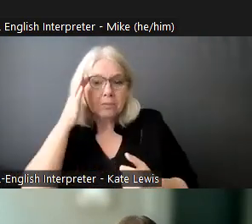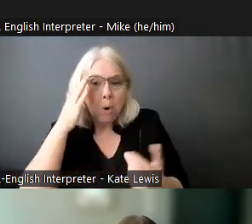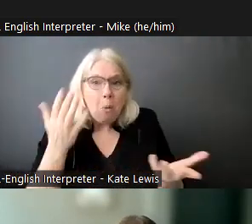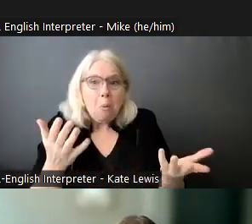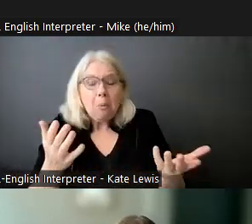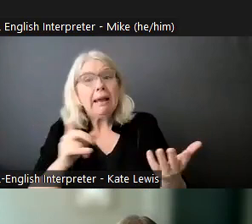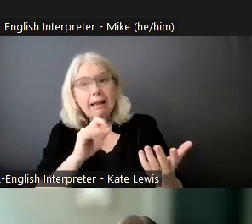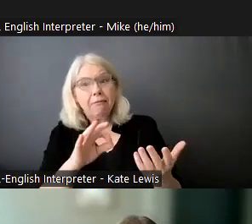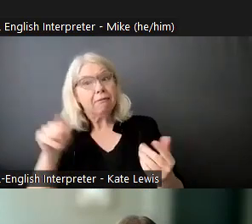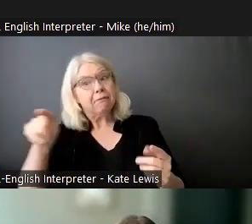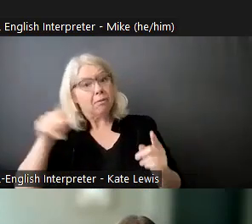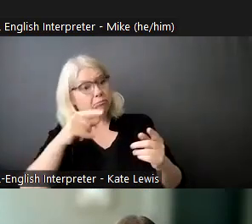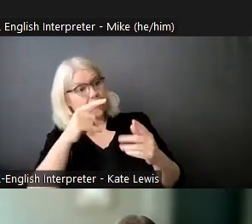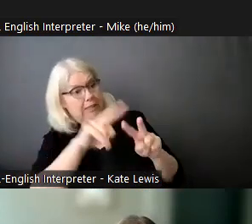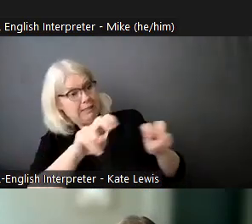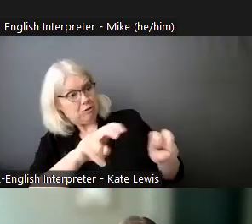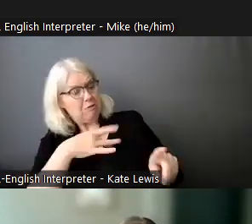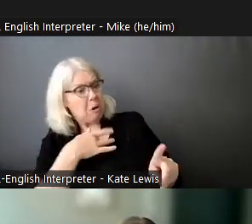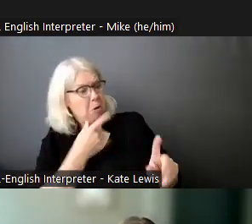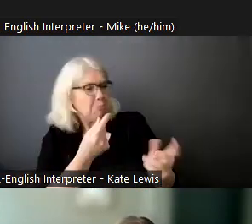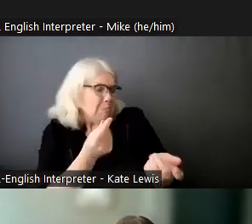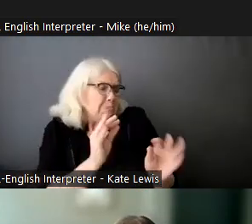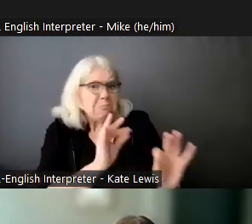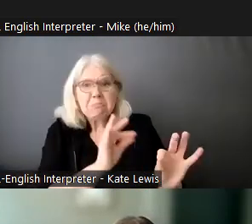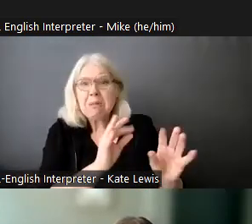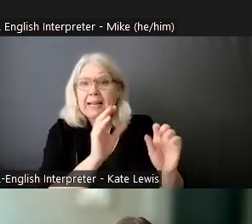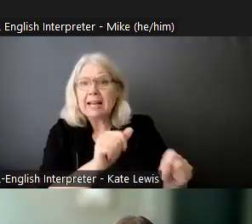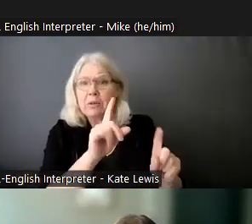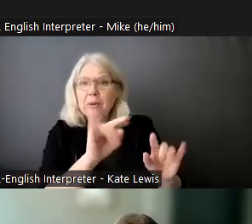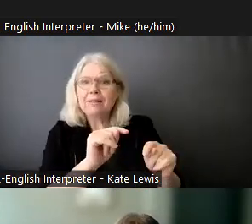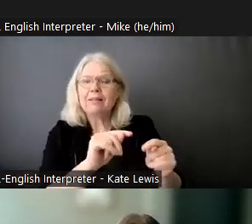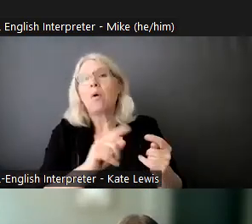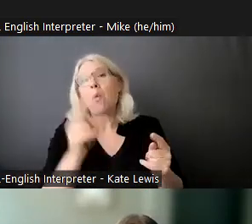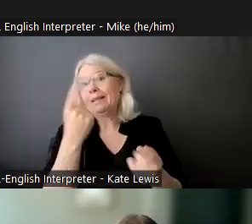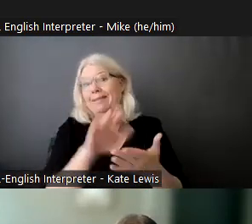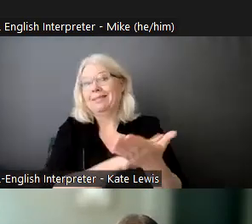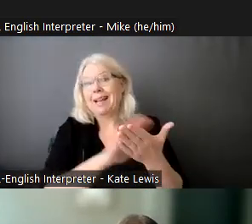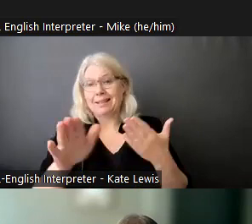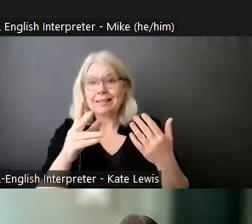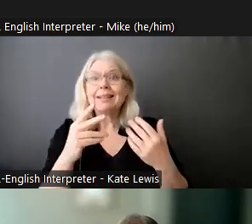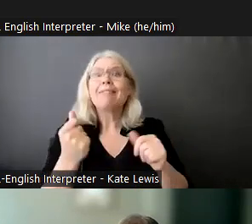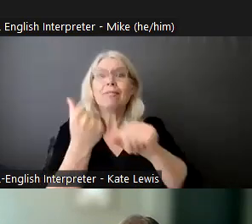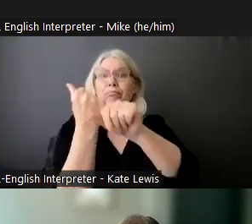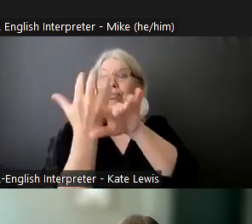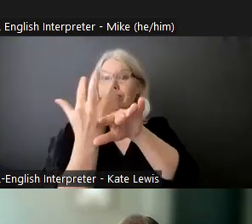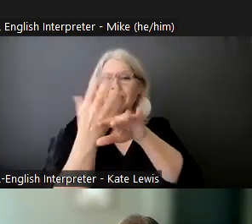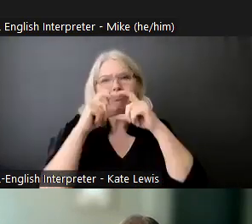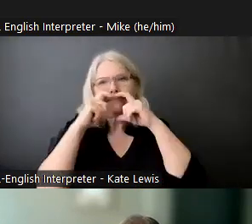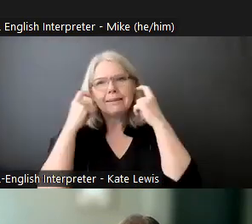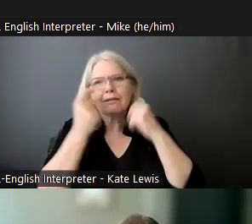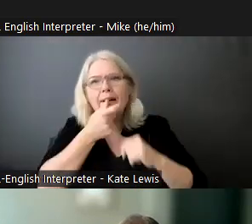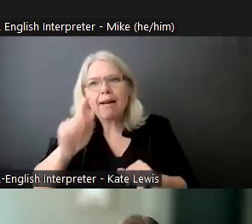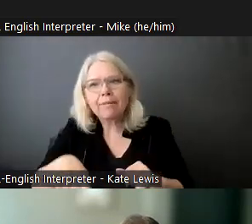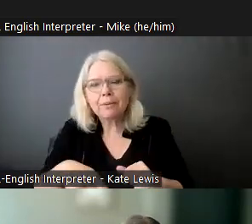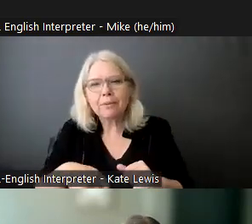some advantages. One particular advantage is we don't have to wear masks when we're on the computer. And so if someone has